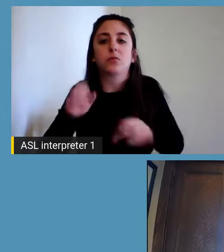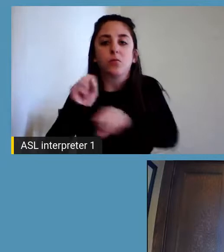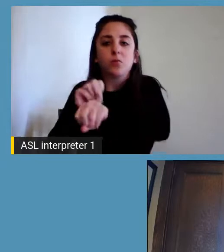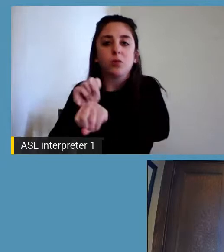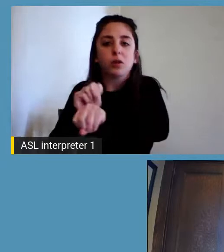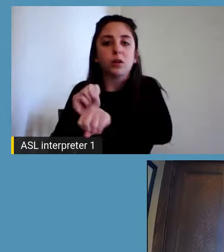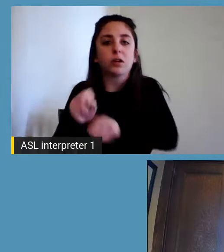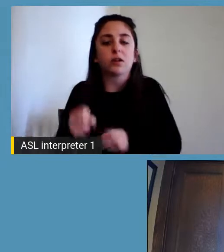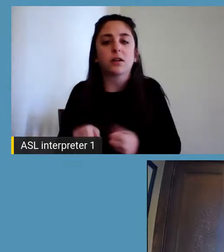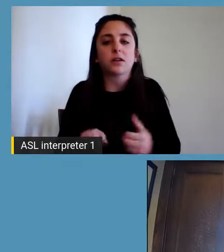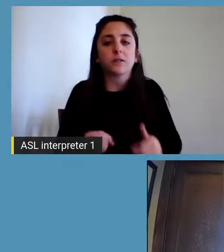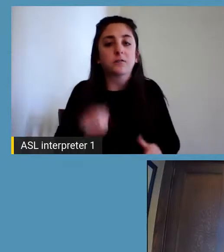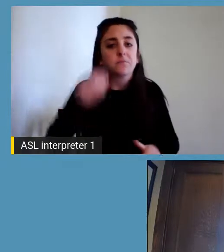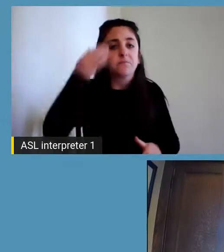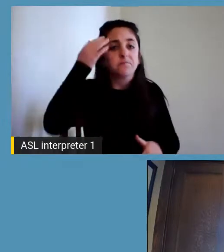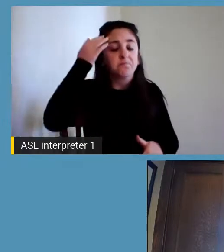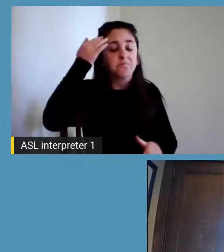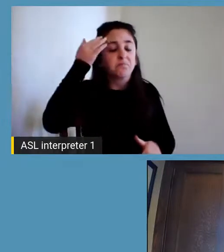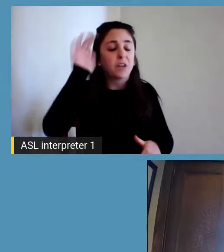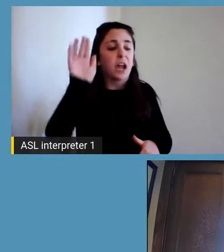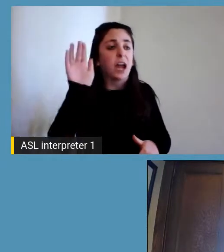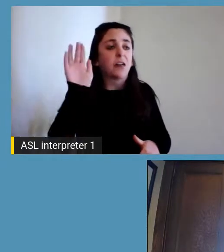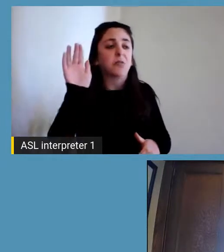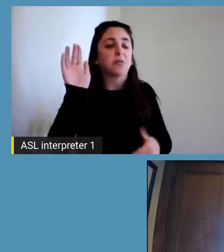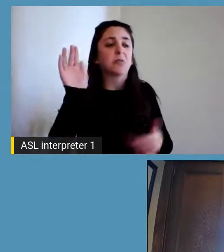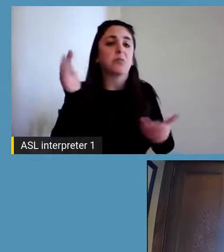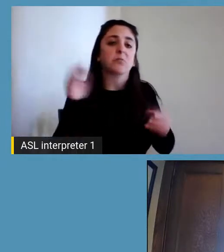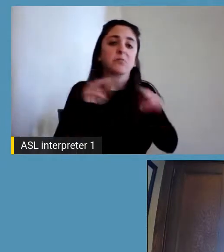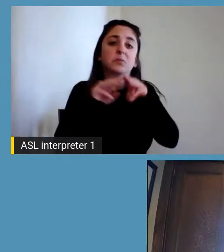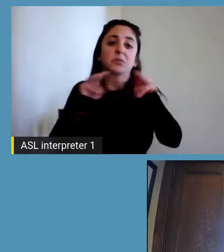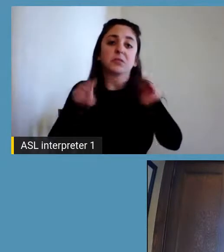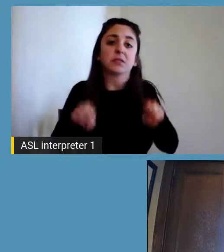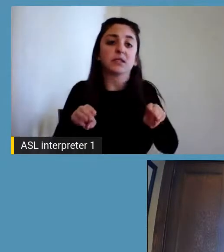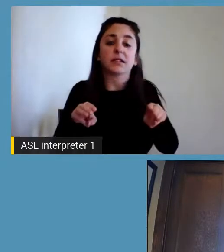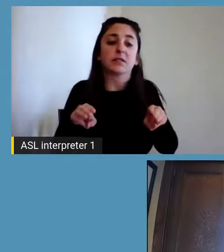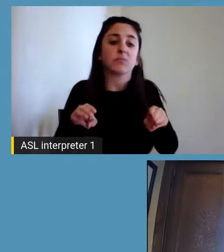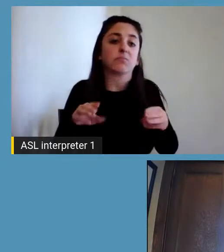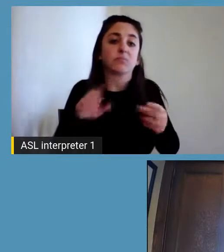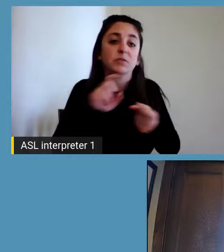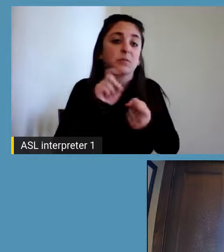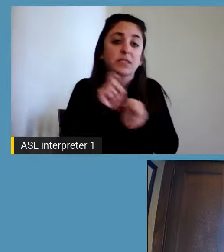I don't know a lot about the museum world, but